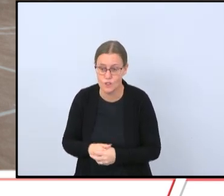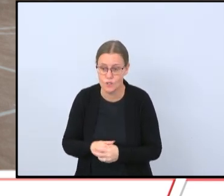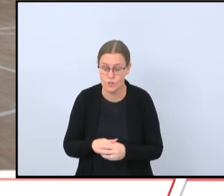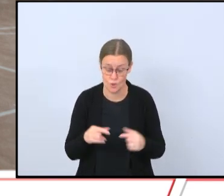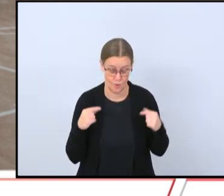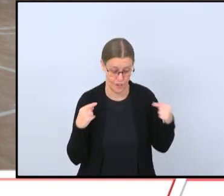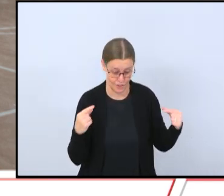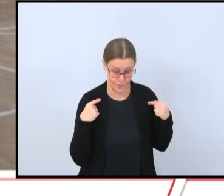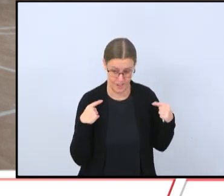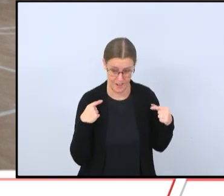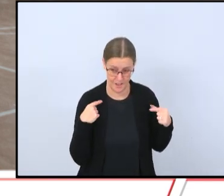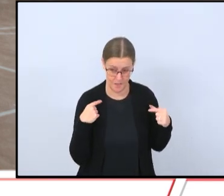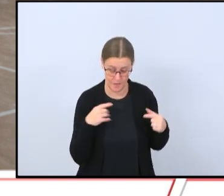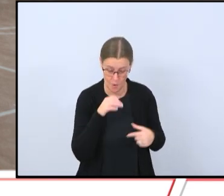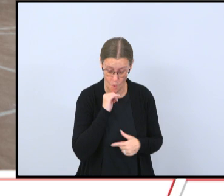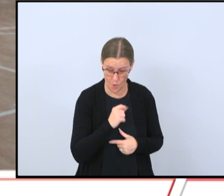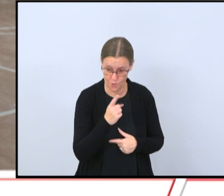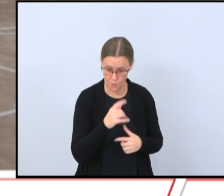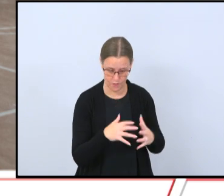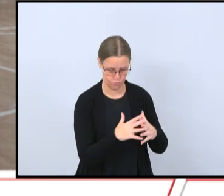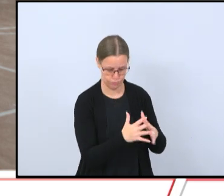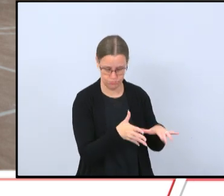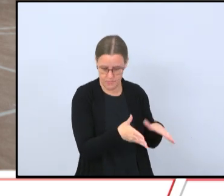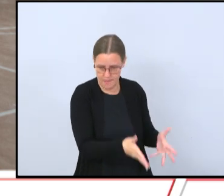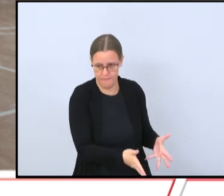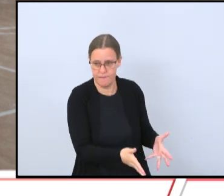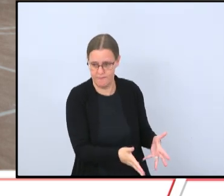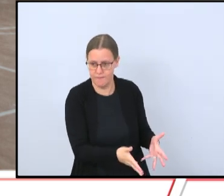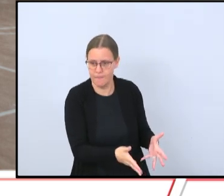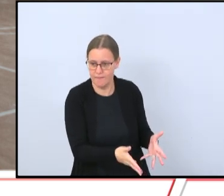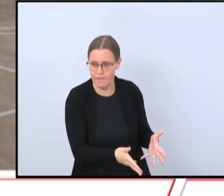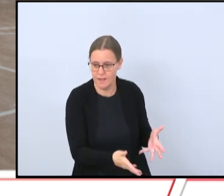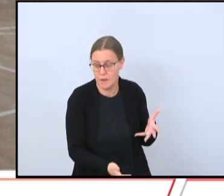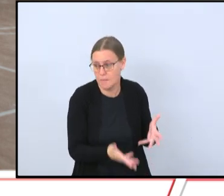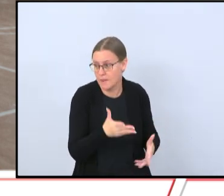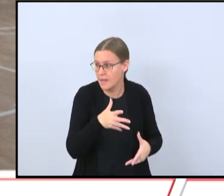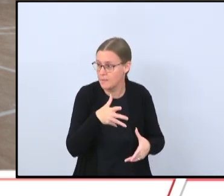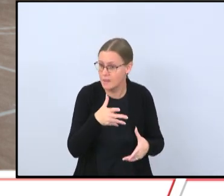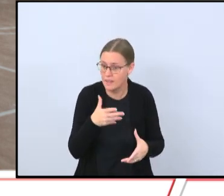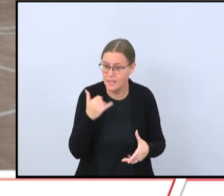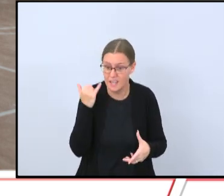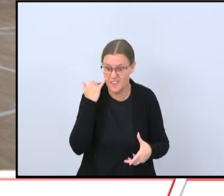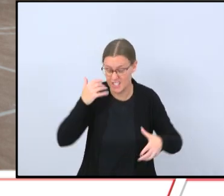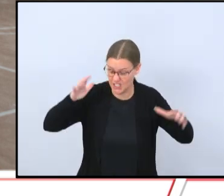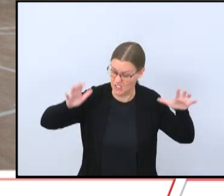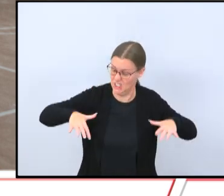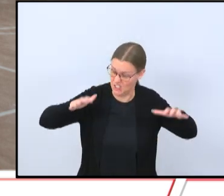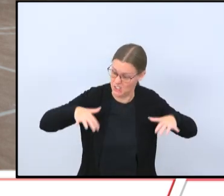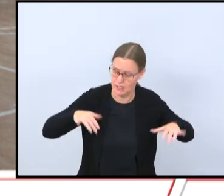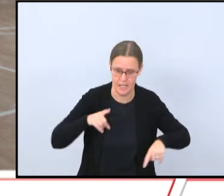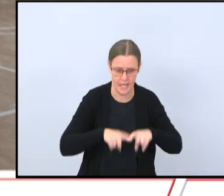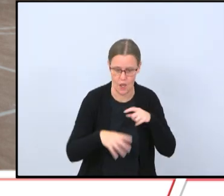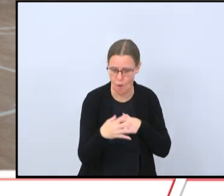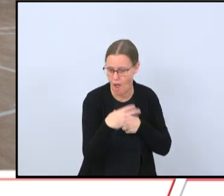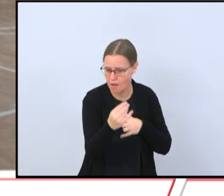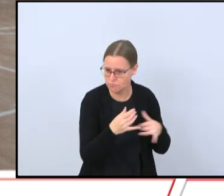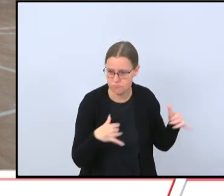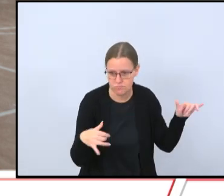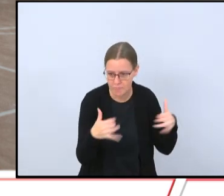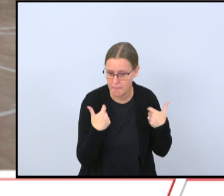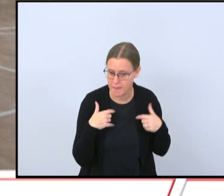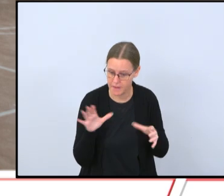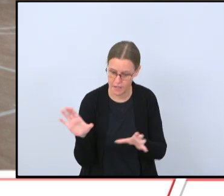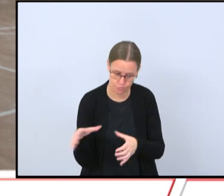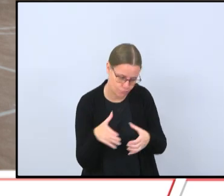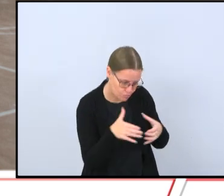if you'll recall, so that can function as an indoor recess space for days like today when we have crazy storms roll through